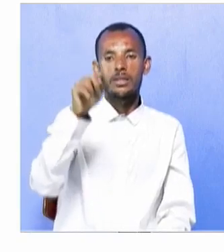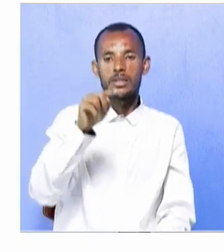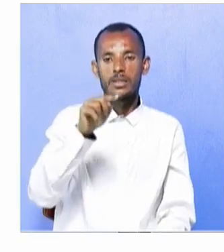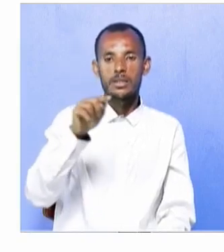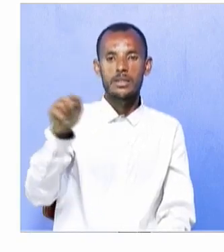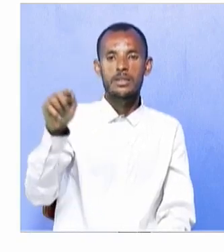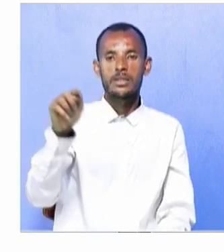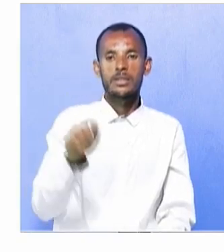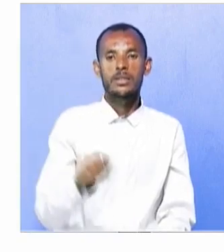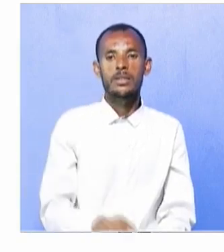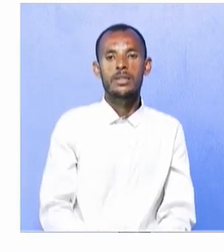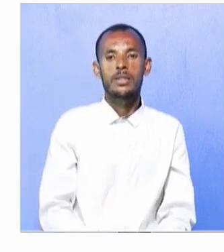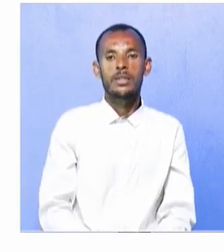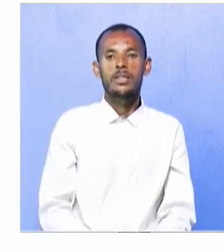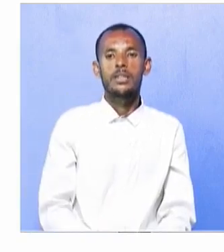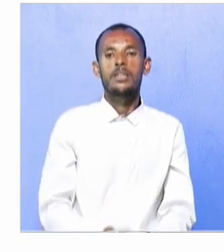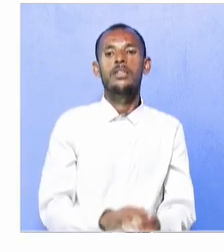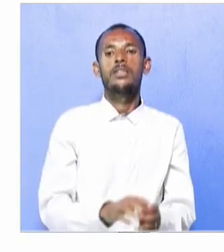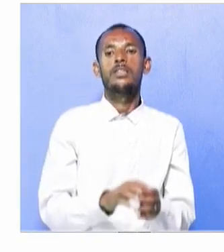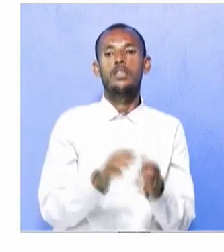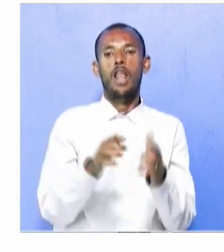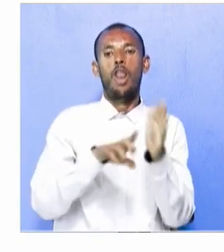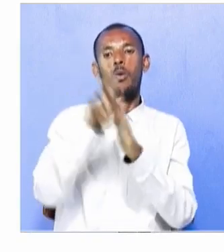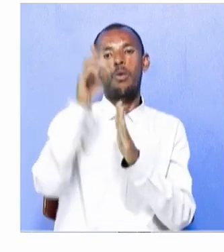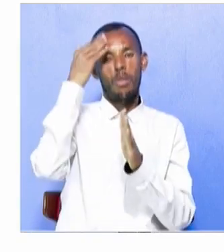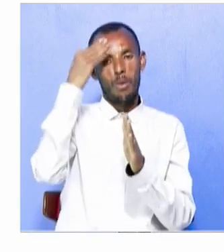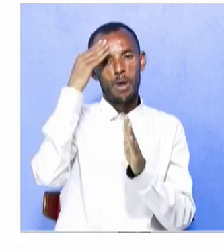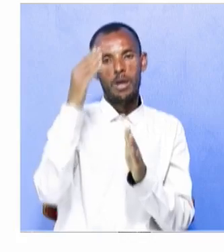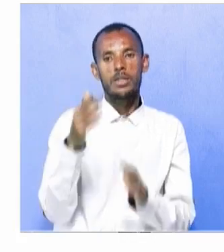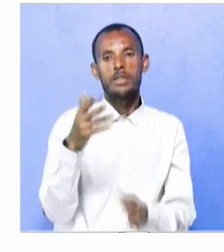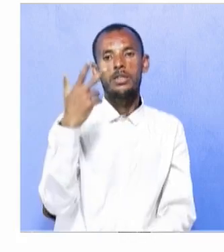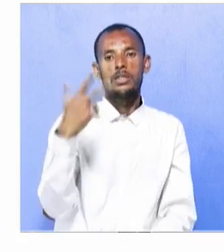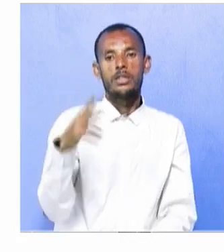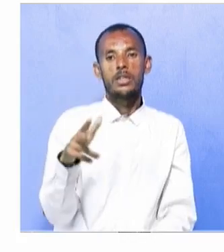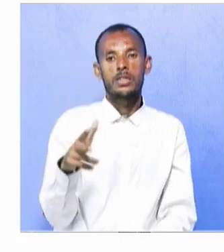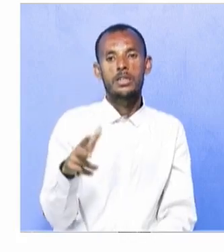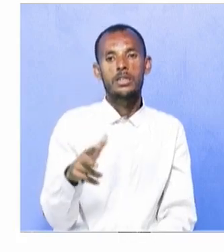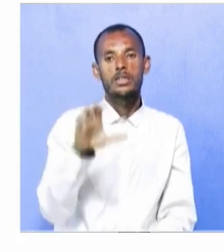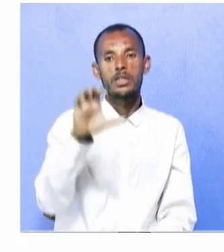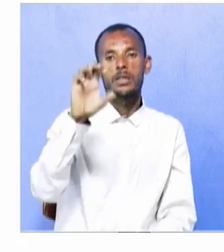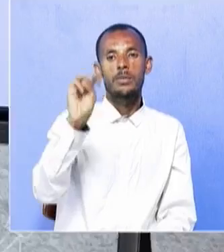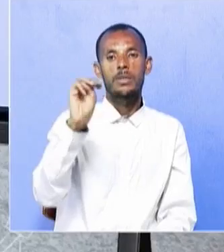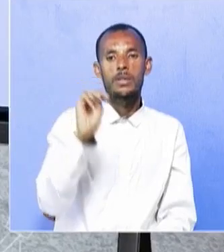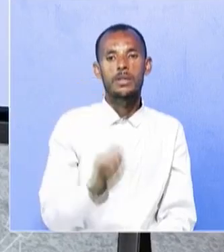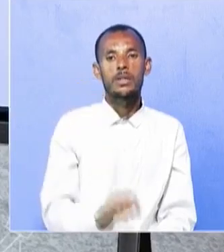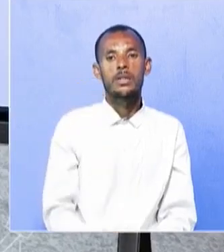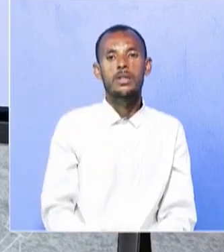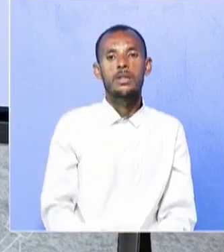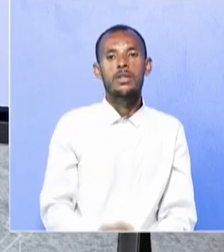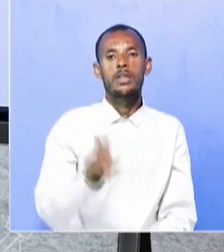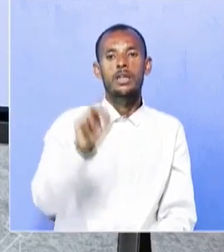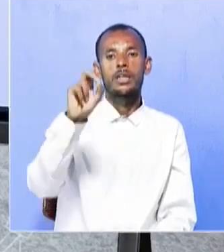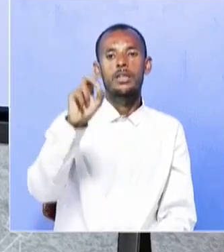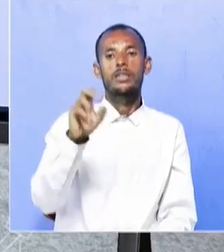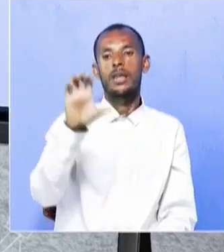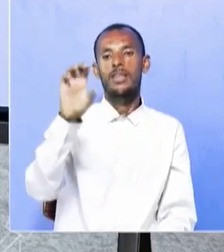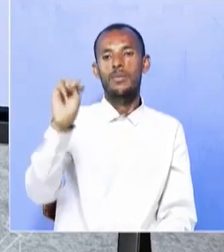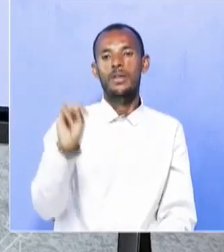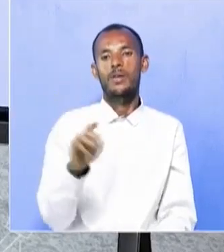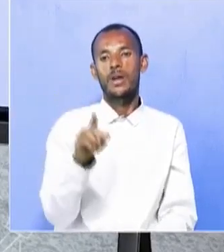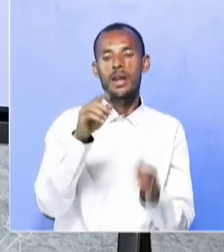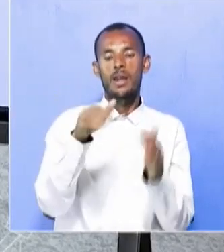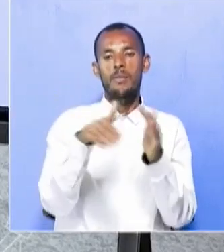and the largest one is known, which is 30 centimeter, right? You can